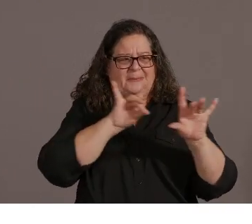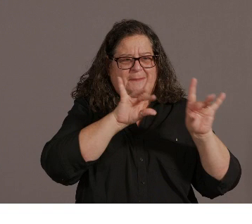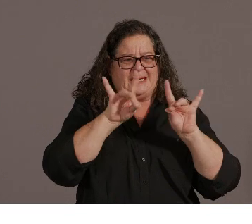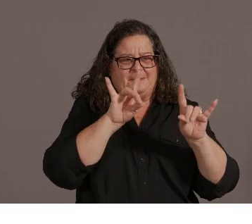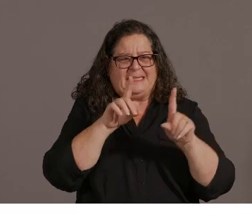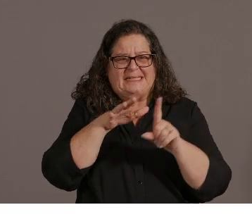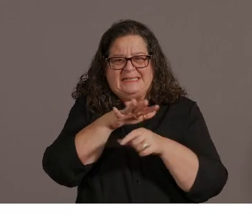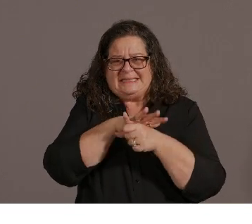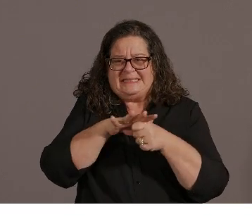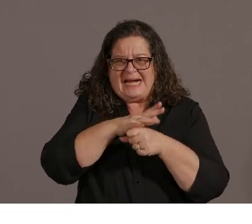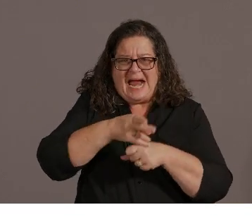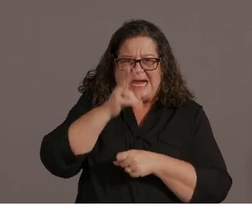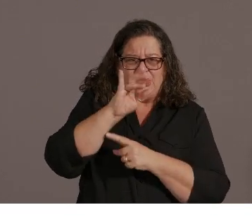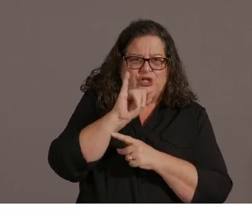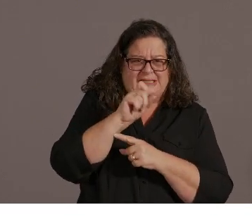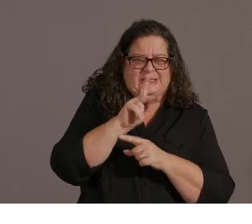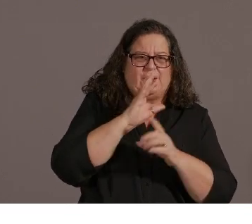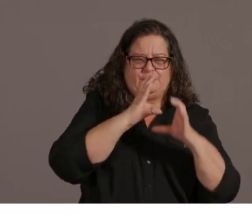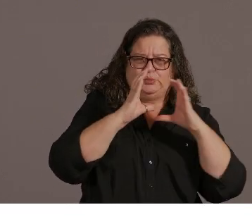One of the things,